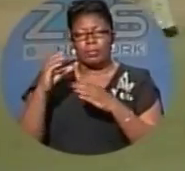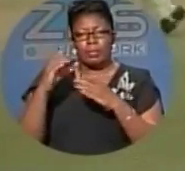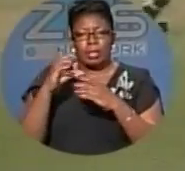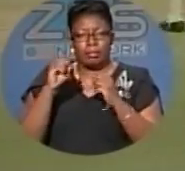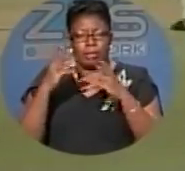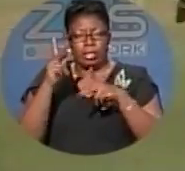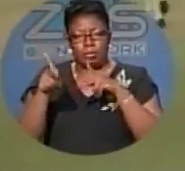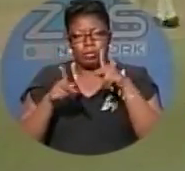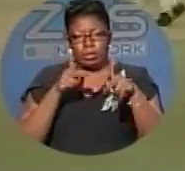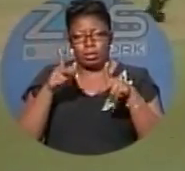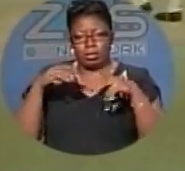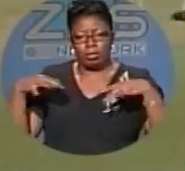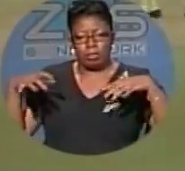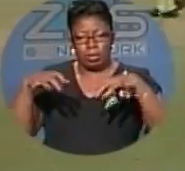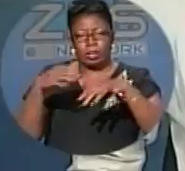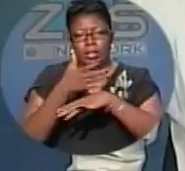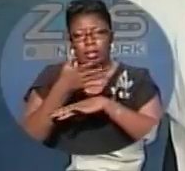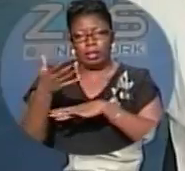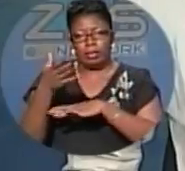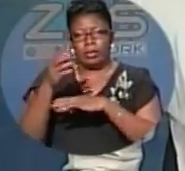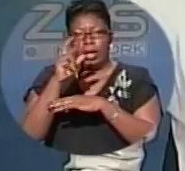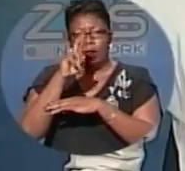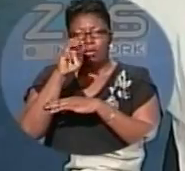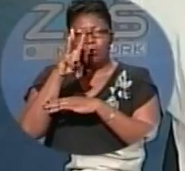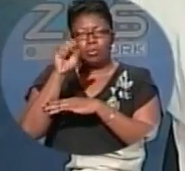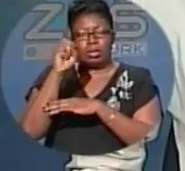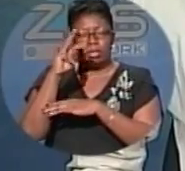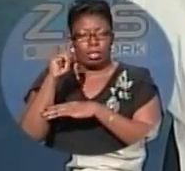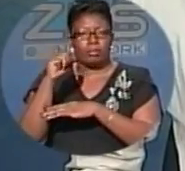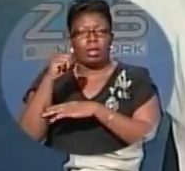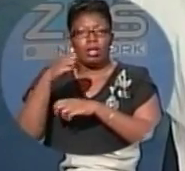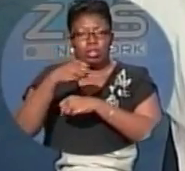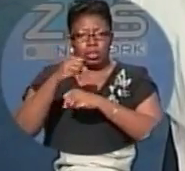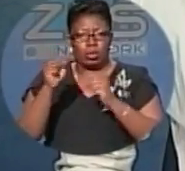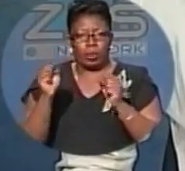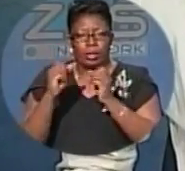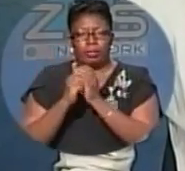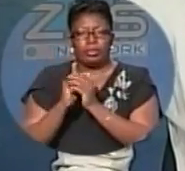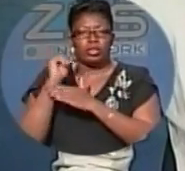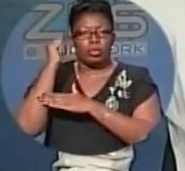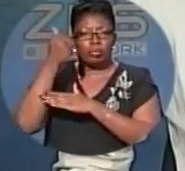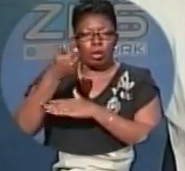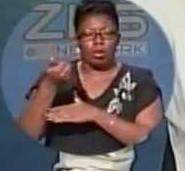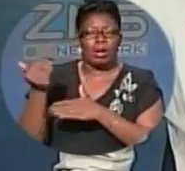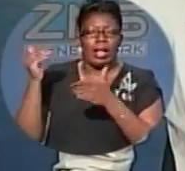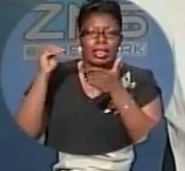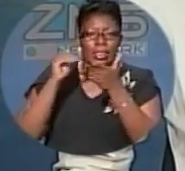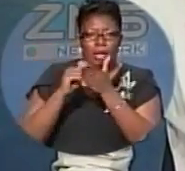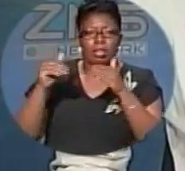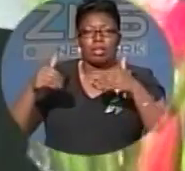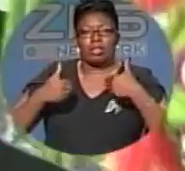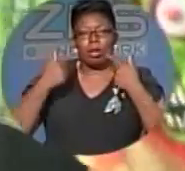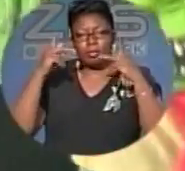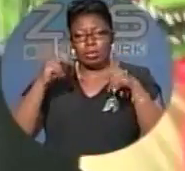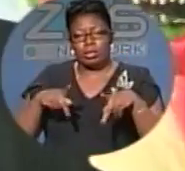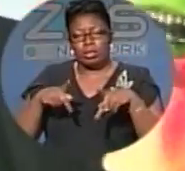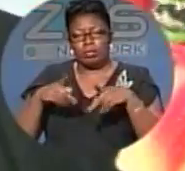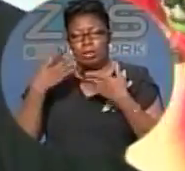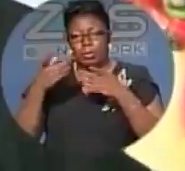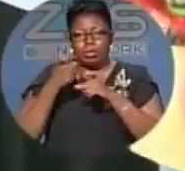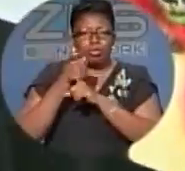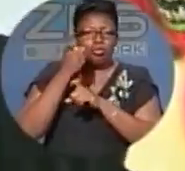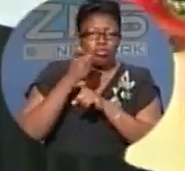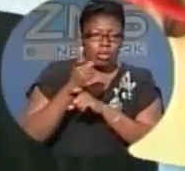Ruston Square for the event. Tomorrow, thousands of youngsters will hit the streets to trick or treat, and of